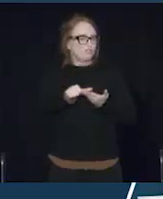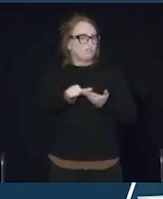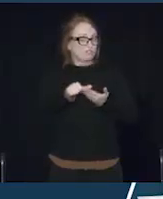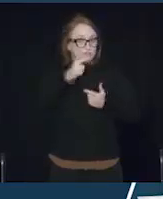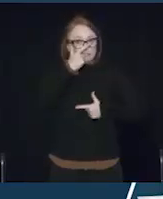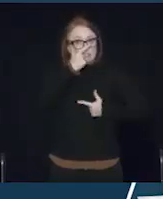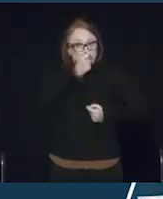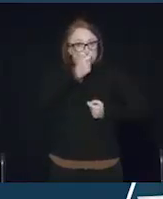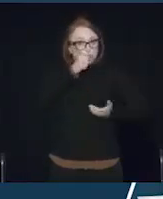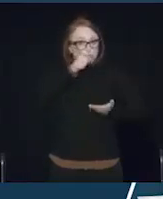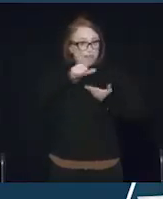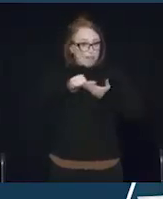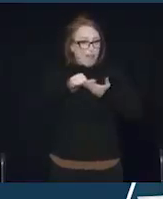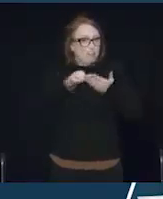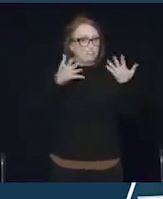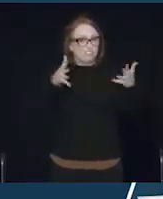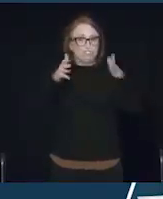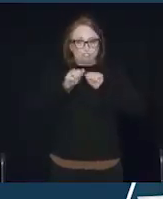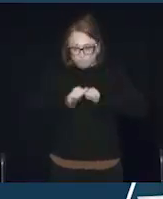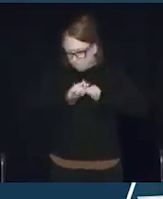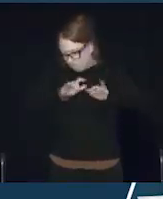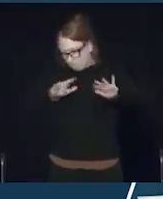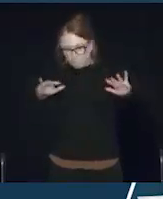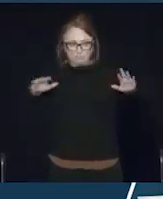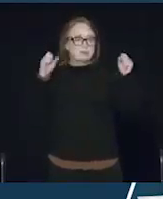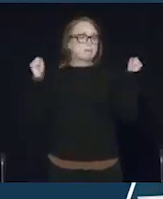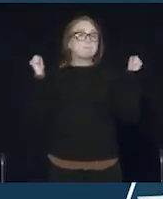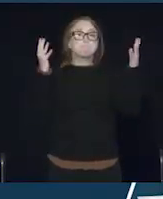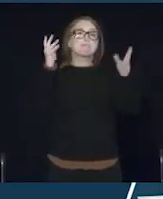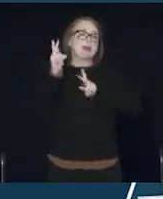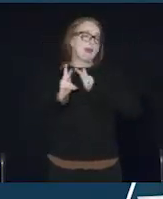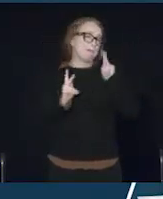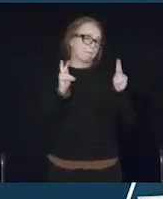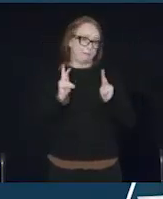interest letters went out to a lot of people,